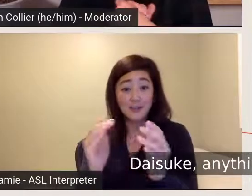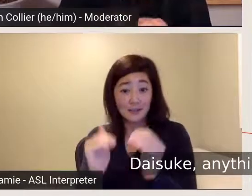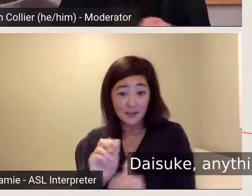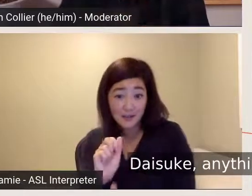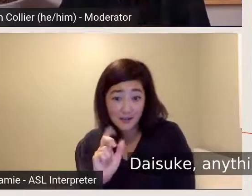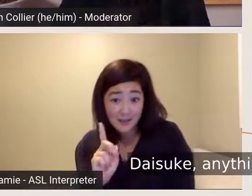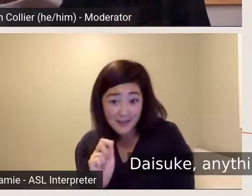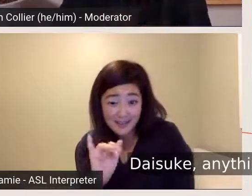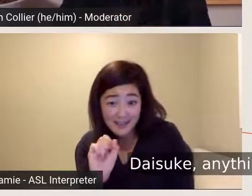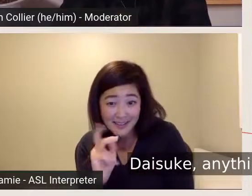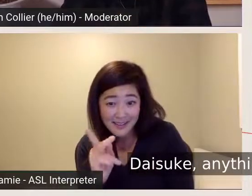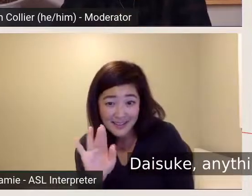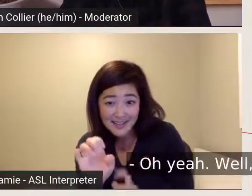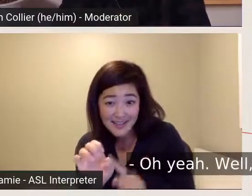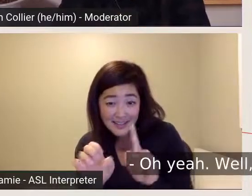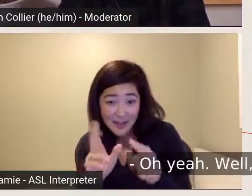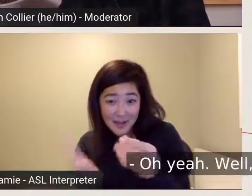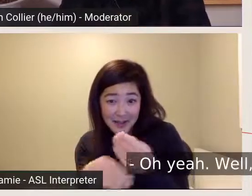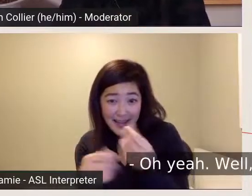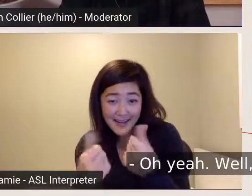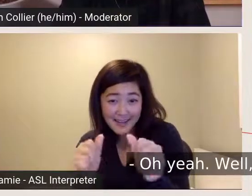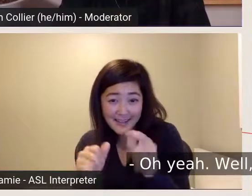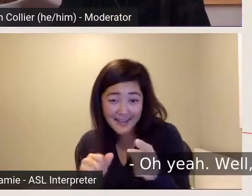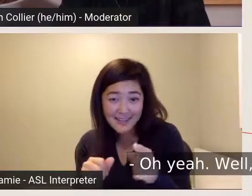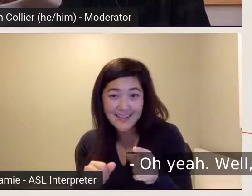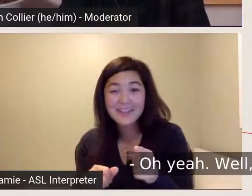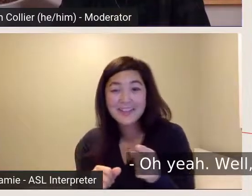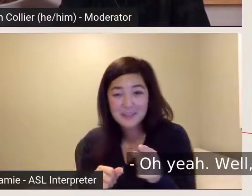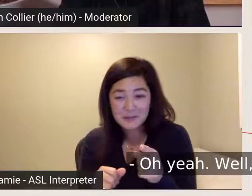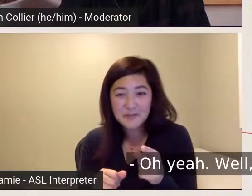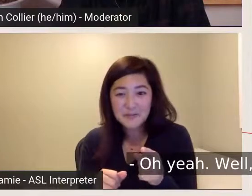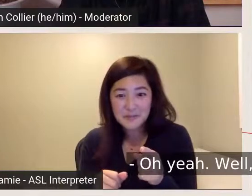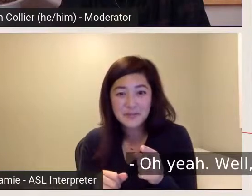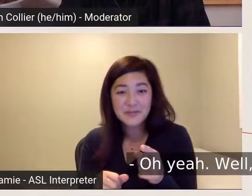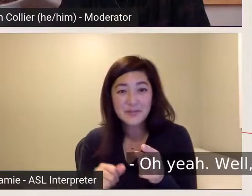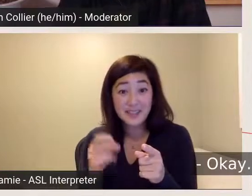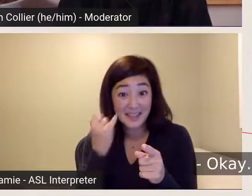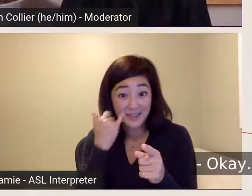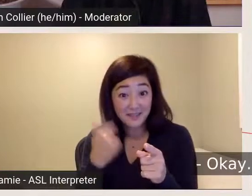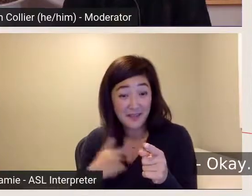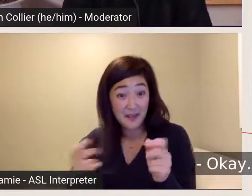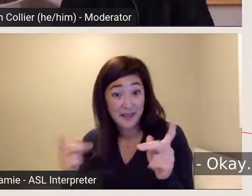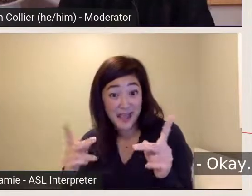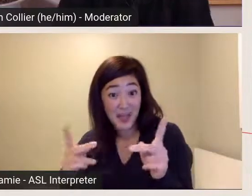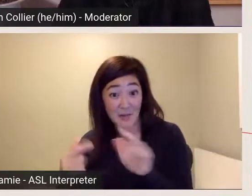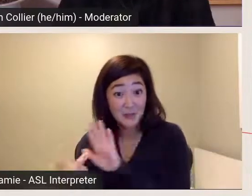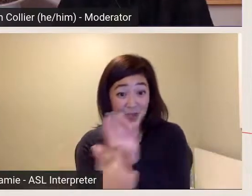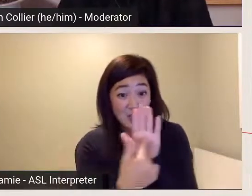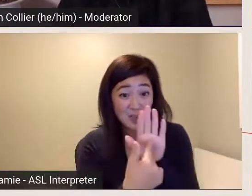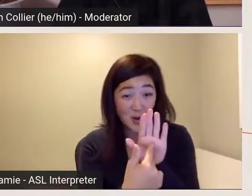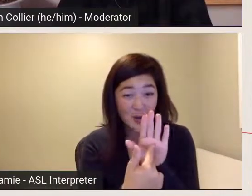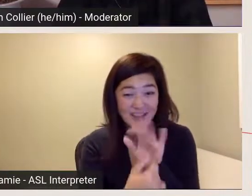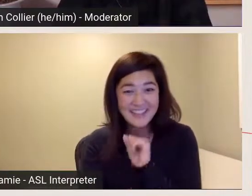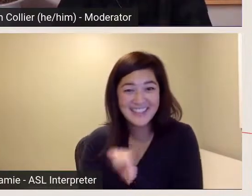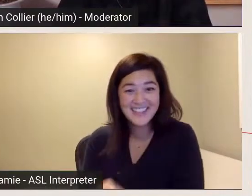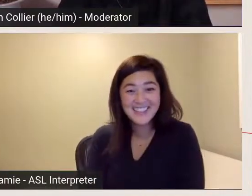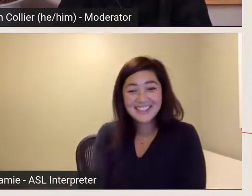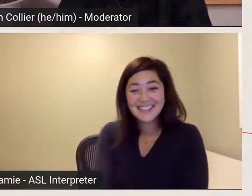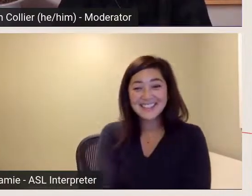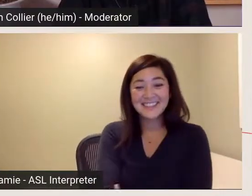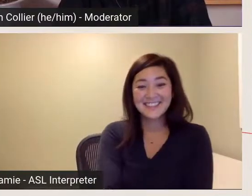Daisuke. Anything you wanna? Oh yeah, just if I'm allowed. Okay, yeah.